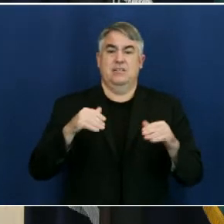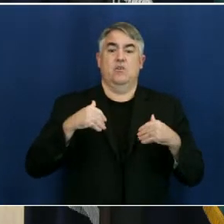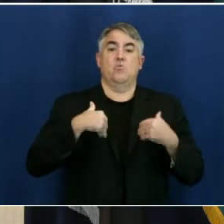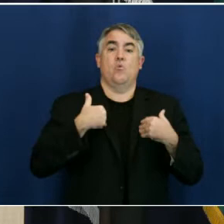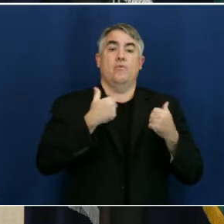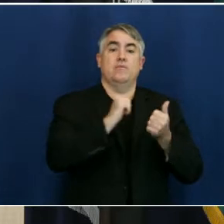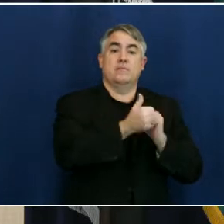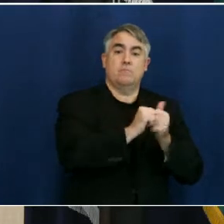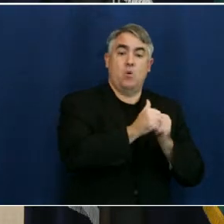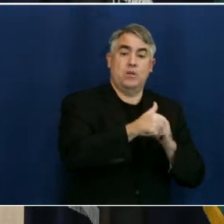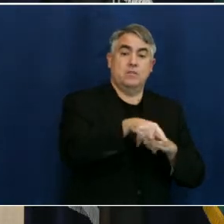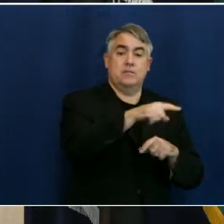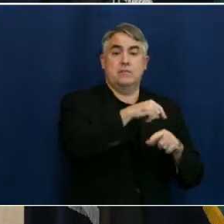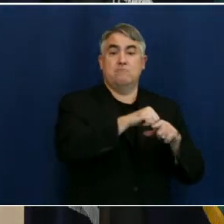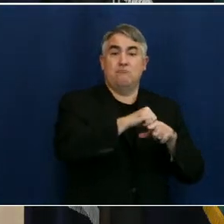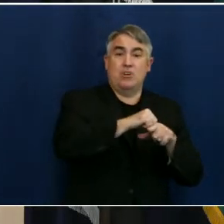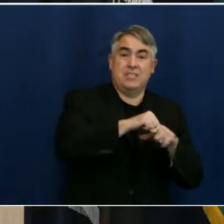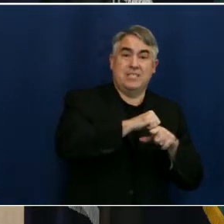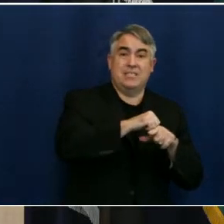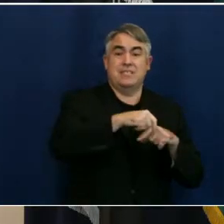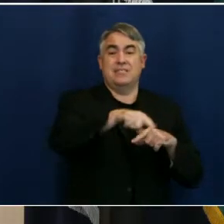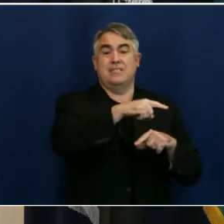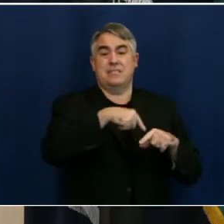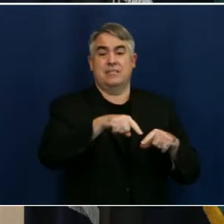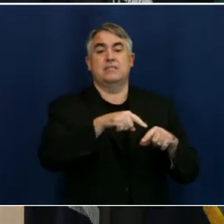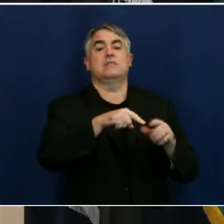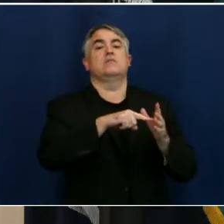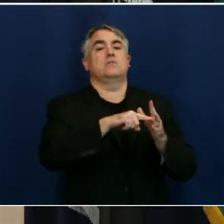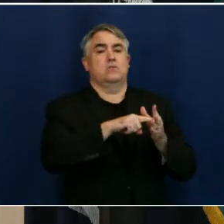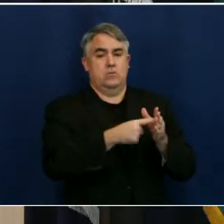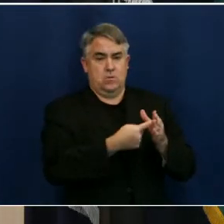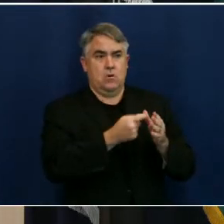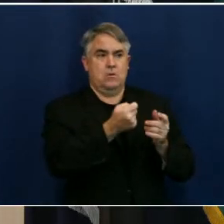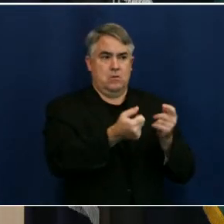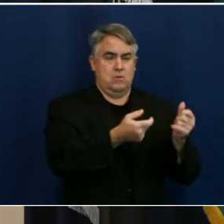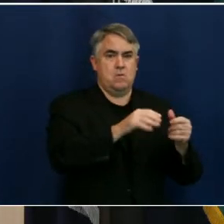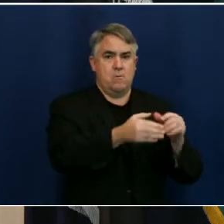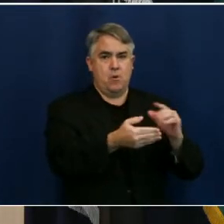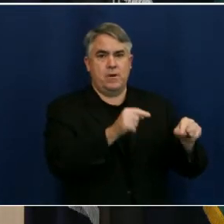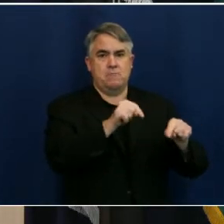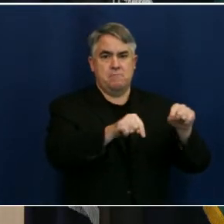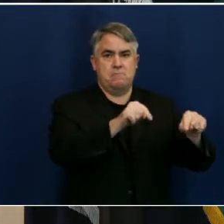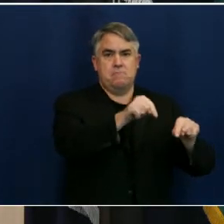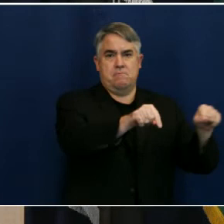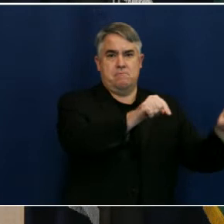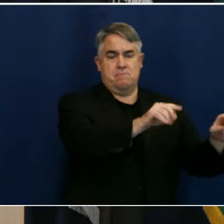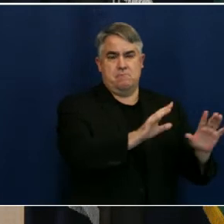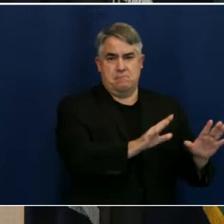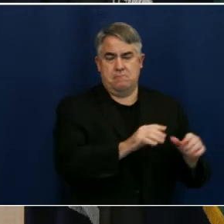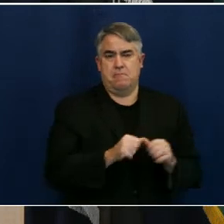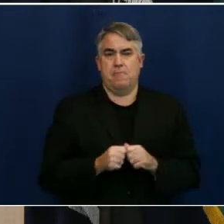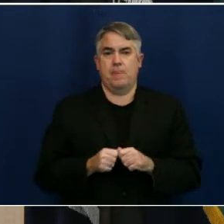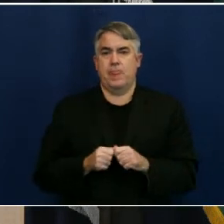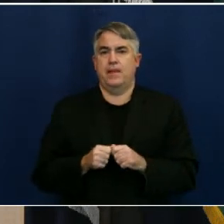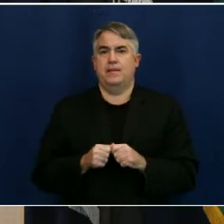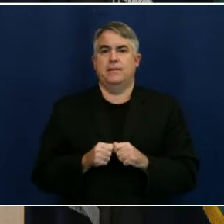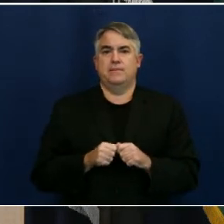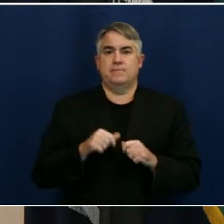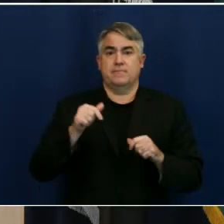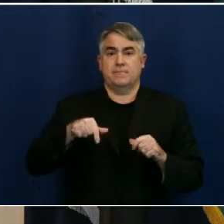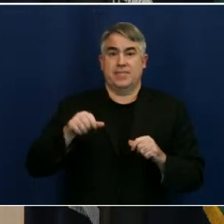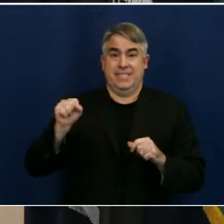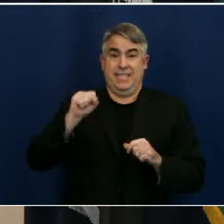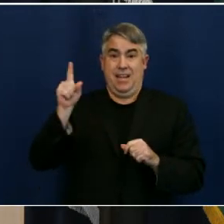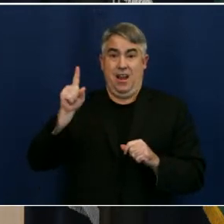those that can begin operating, and I'll walk you through that here in just a minute. I think as in San Diego, look, we've seen